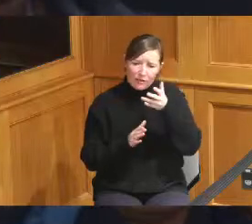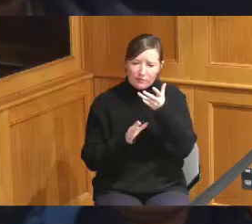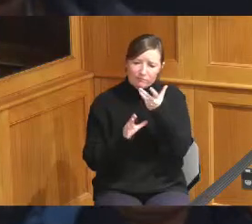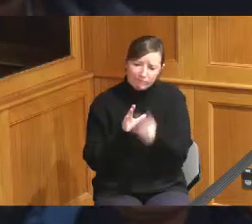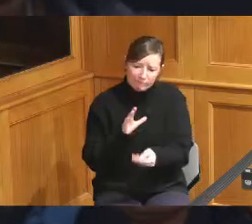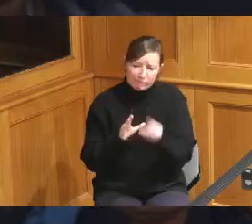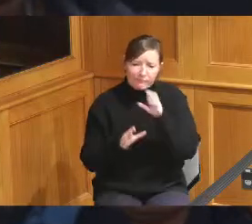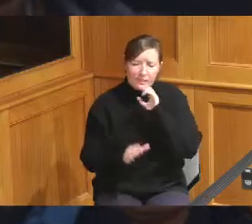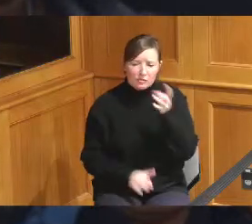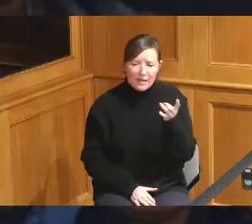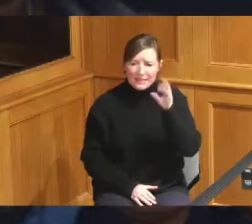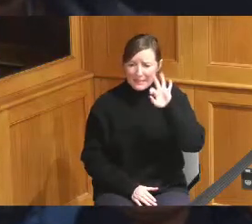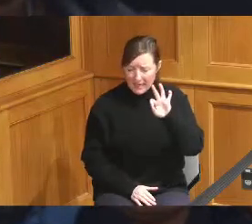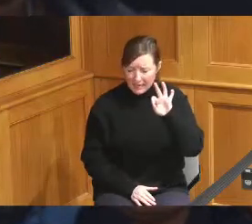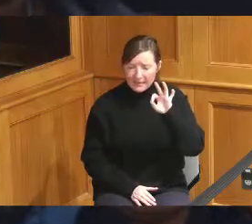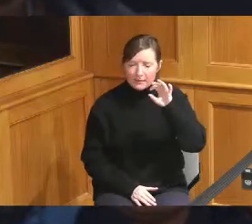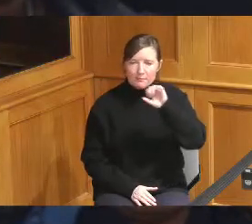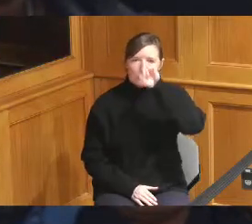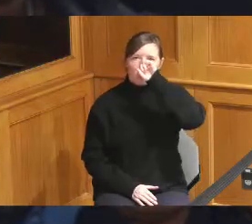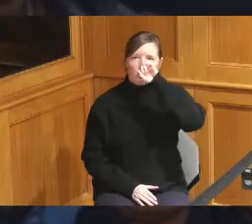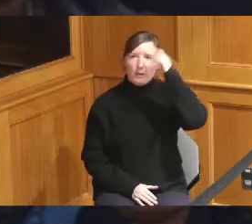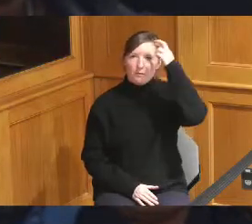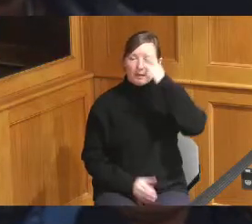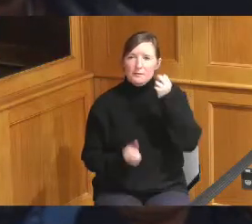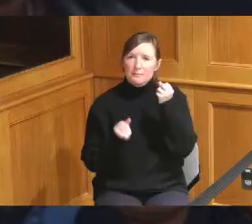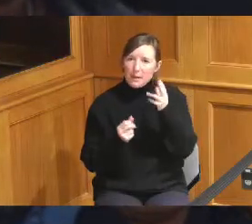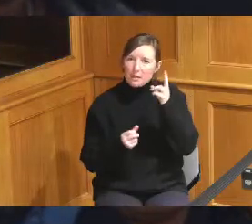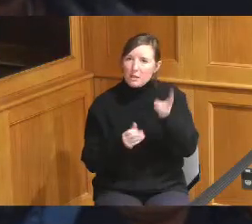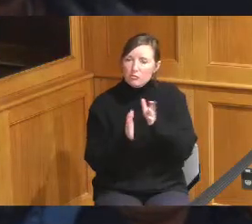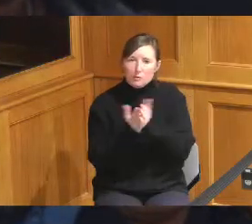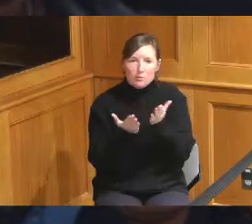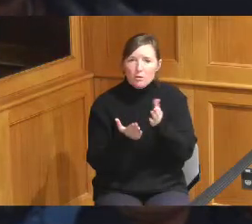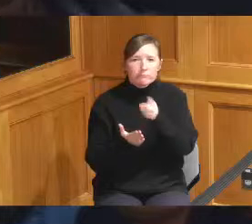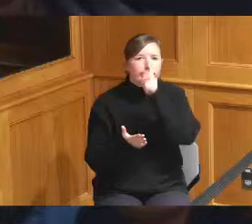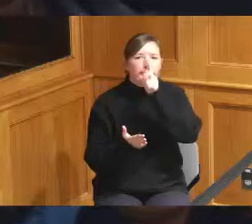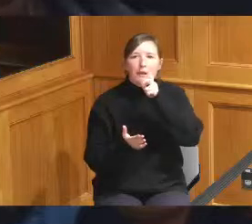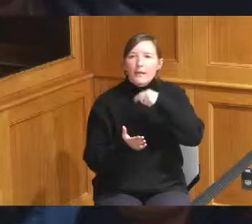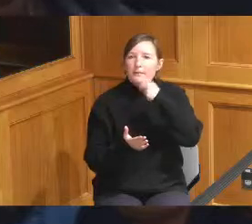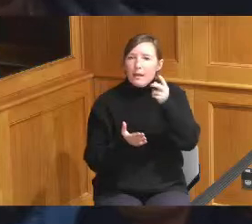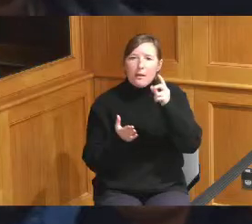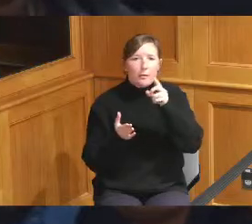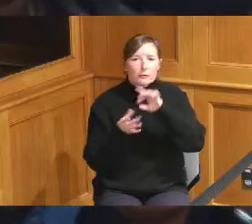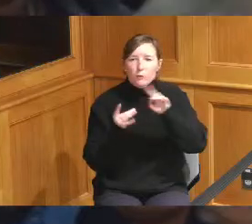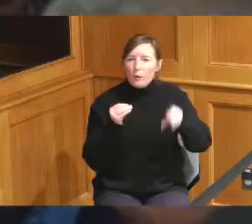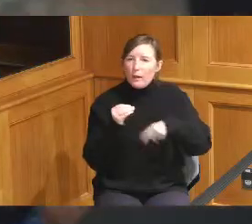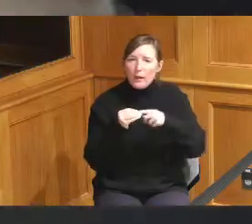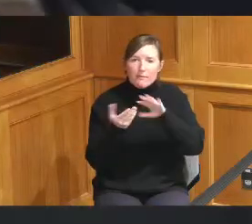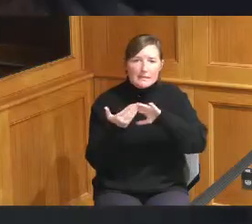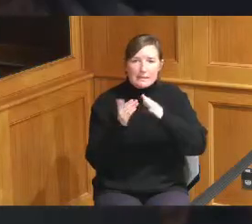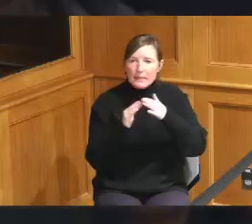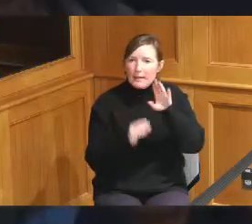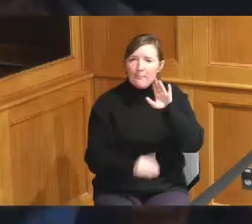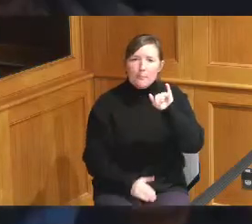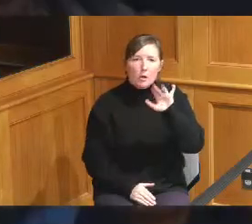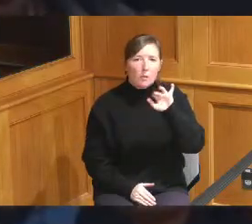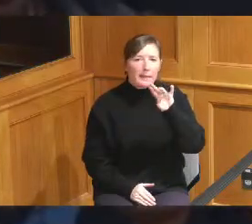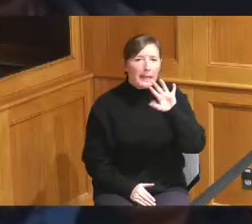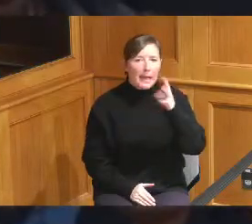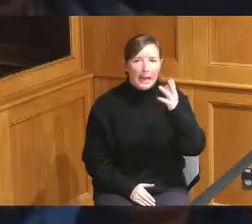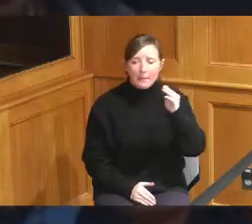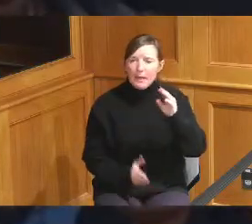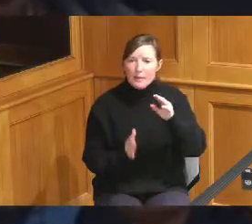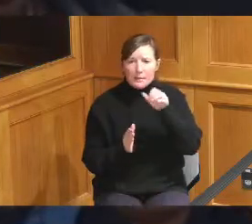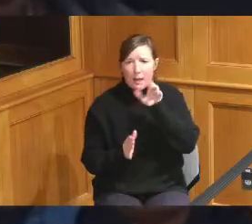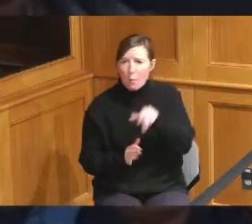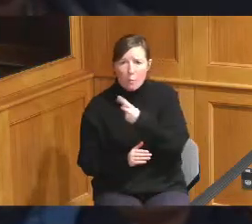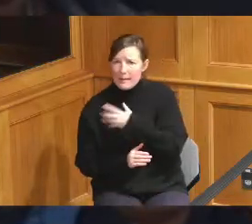89. When I realized that many of the history books did not tell the story of Birmingham, and not just my father, but